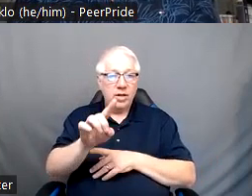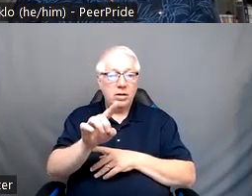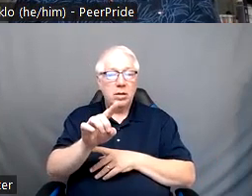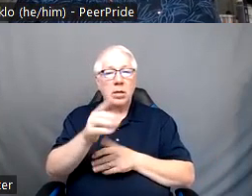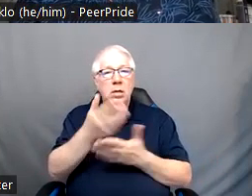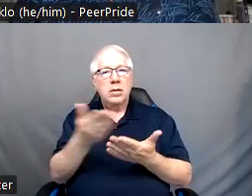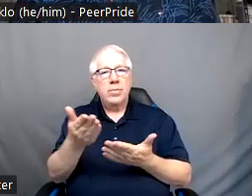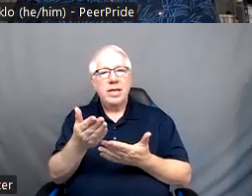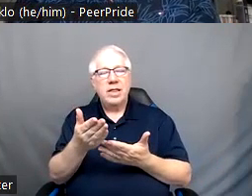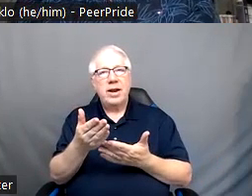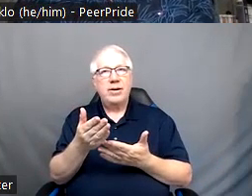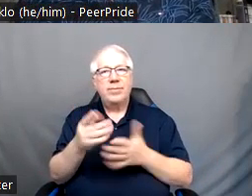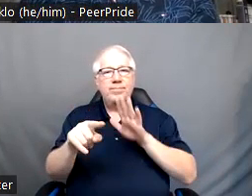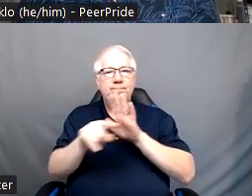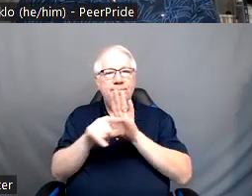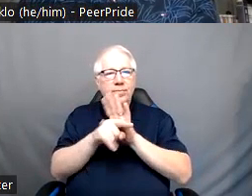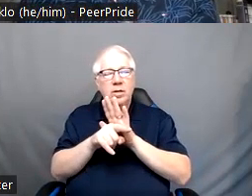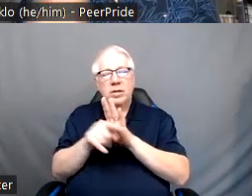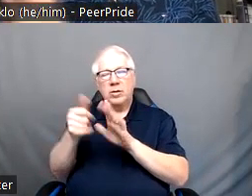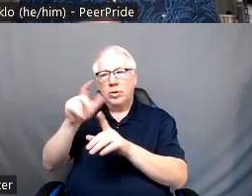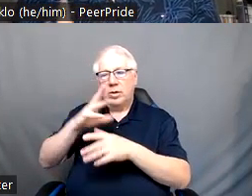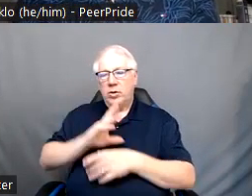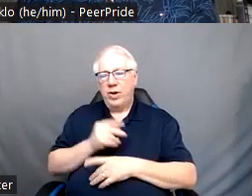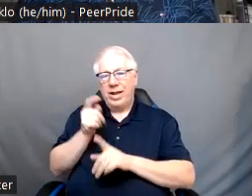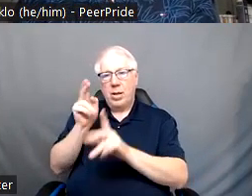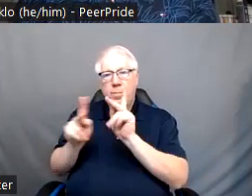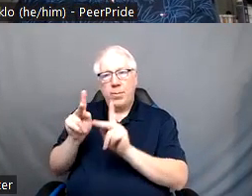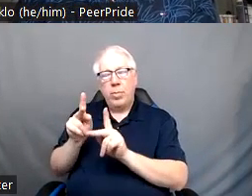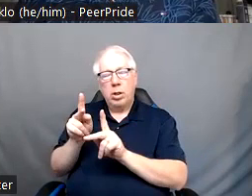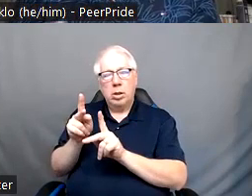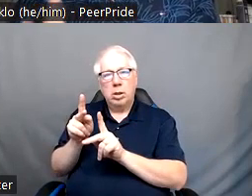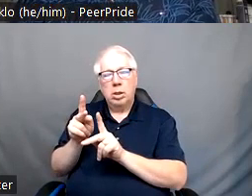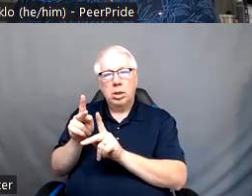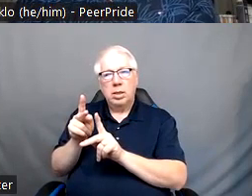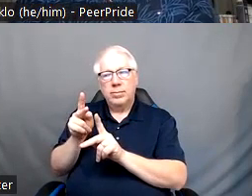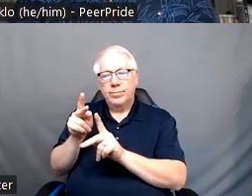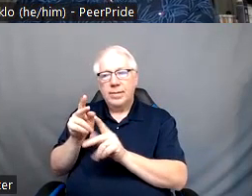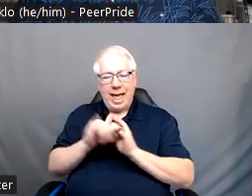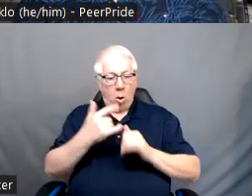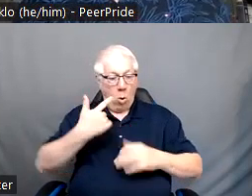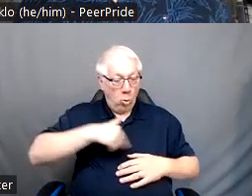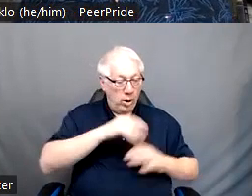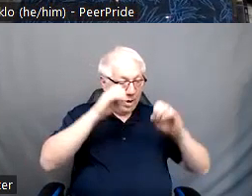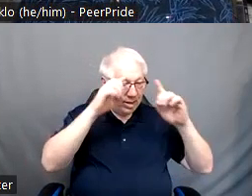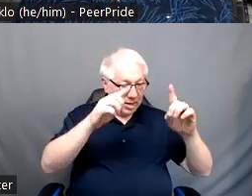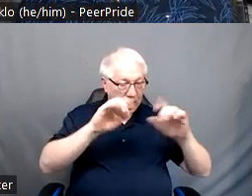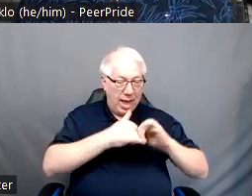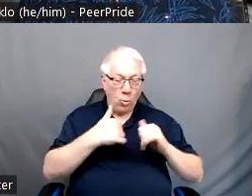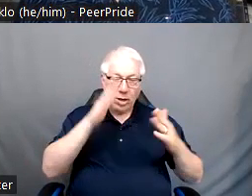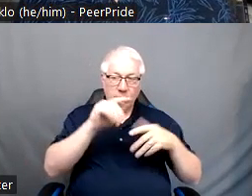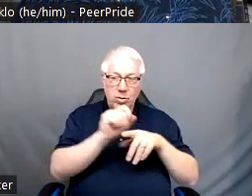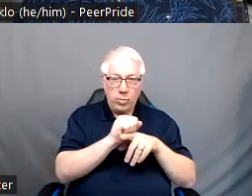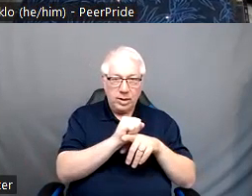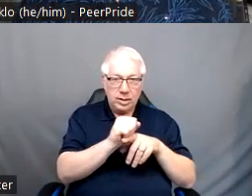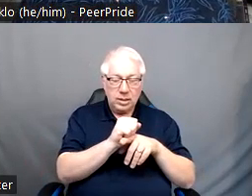that are antithetical to trans people's self-determination within the way that we're educated and within the way that we're expected to practice.